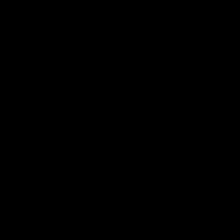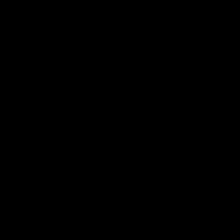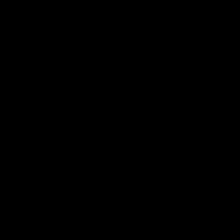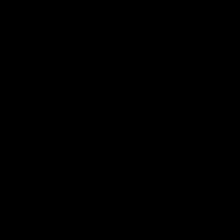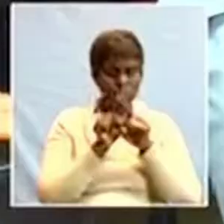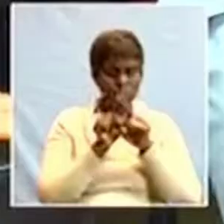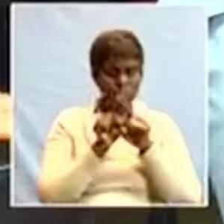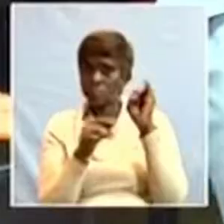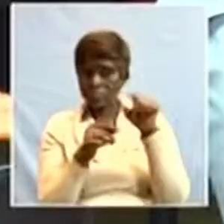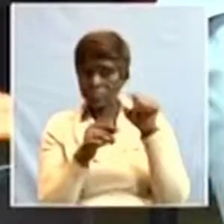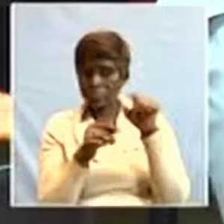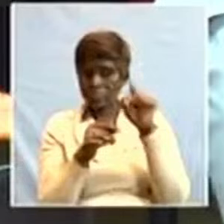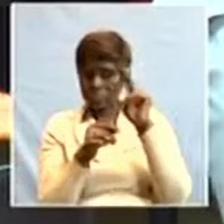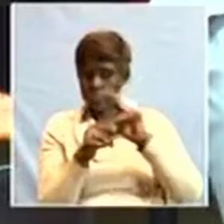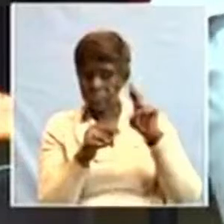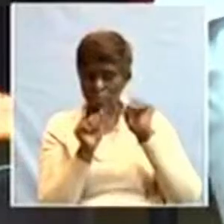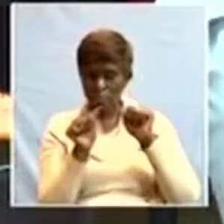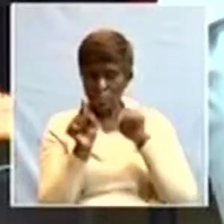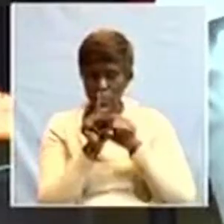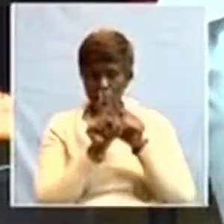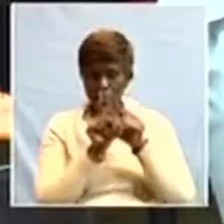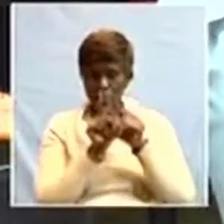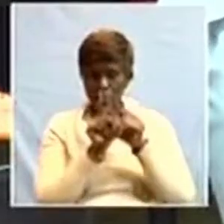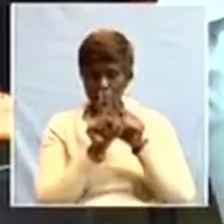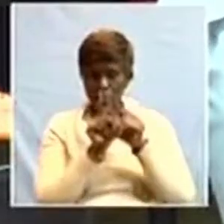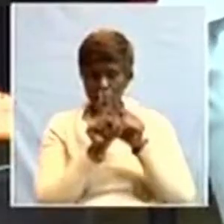unique ID can be used, we can refer